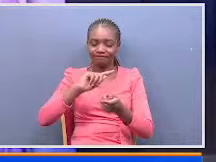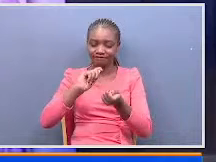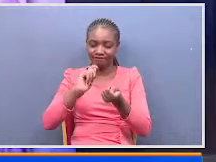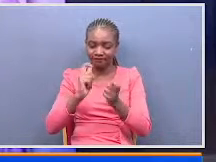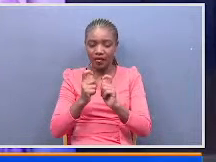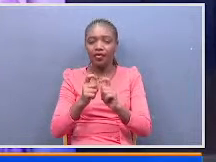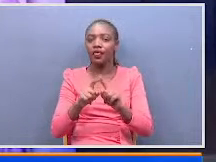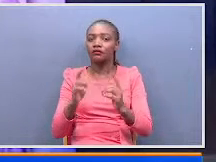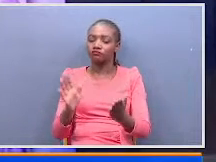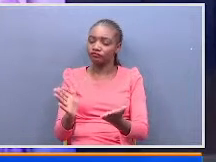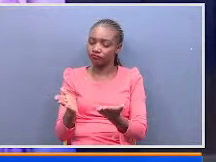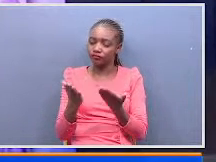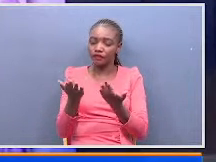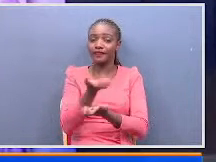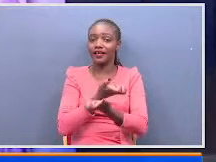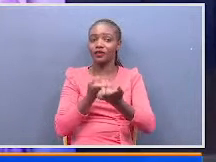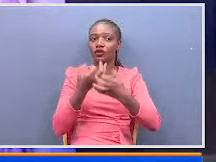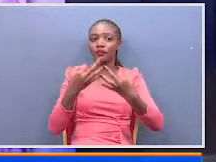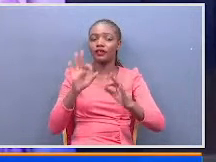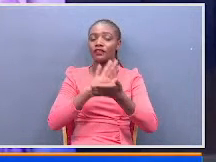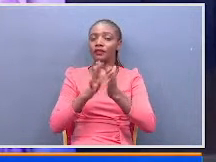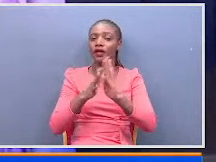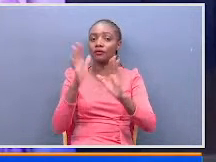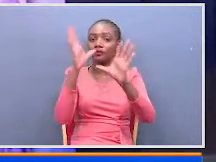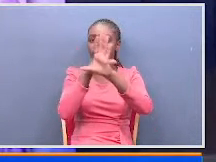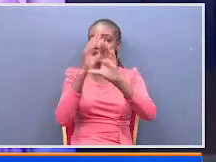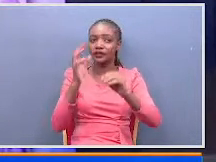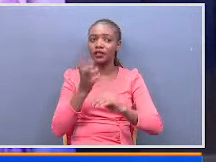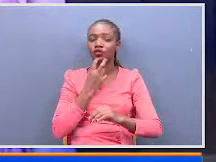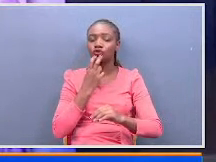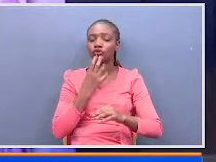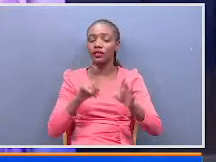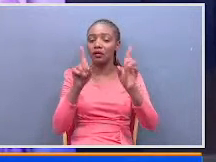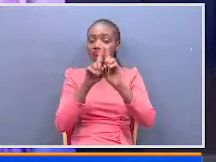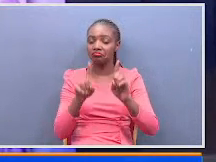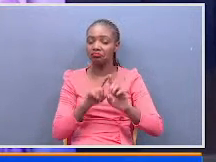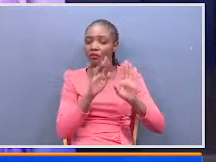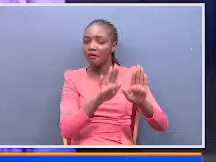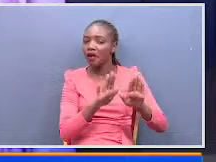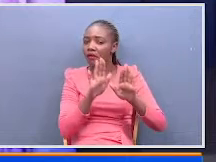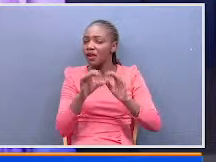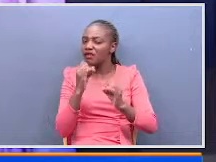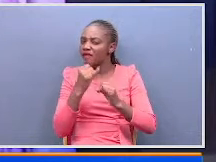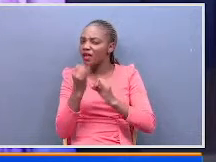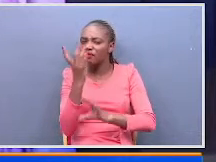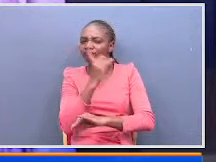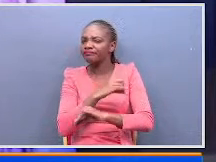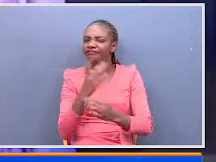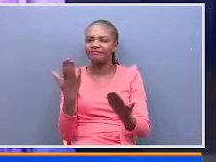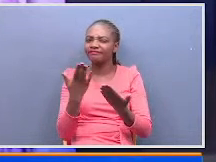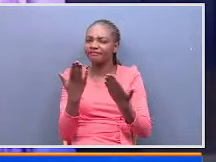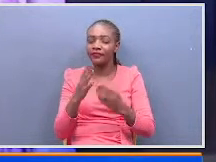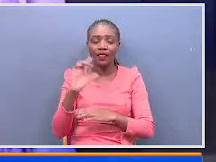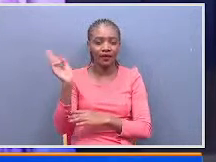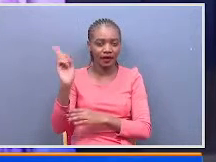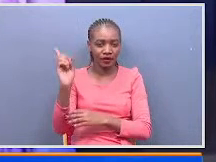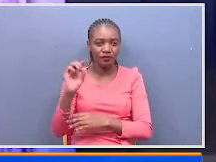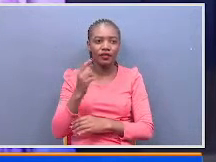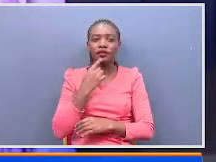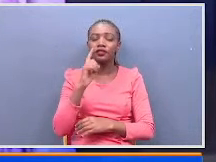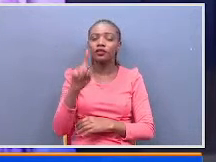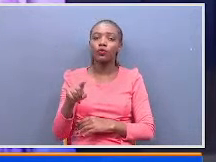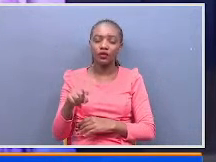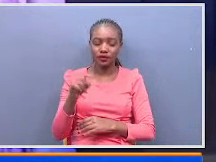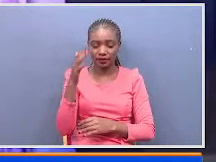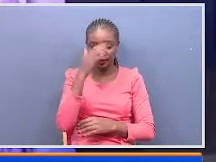if elected president on Tuesday. Mwaure, who took his last campaigns to some parts of Nairobi, said that he was